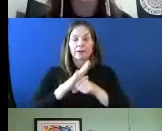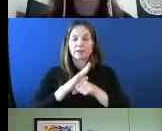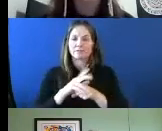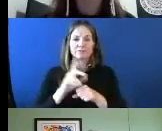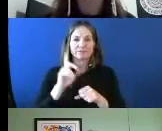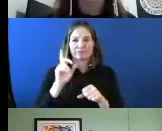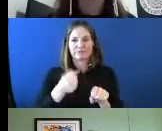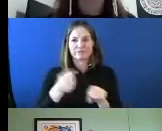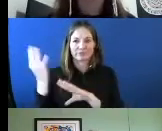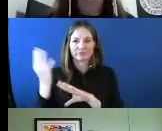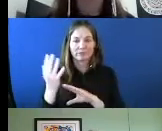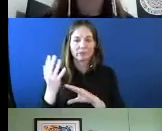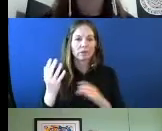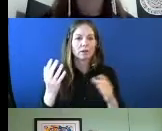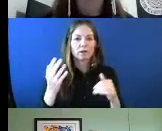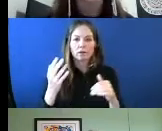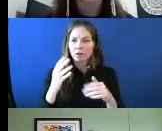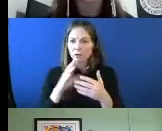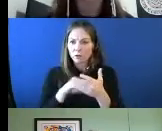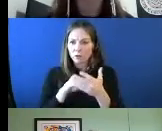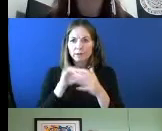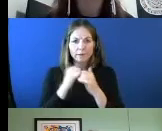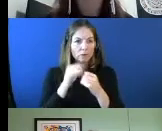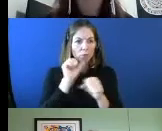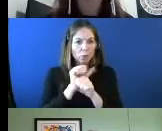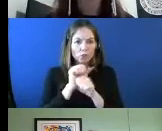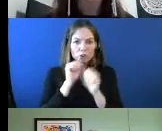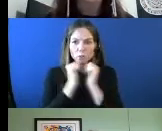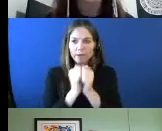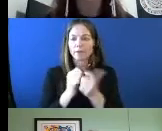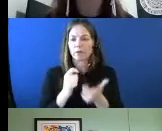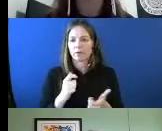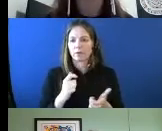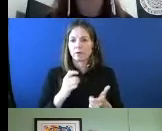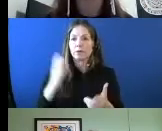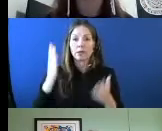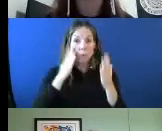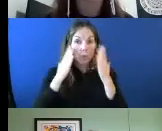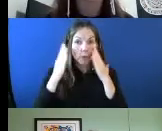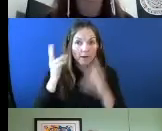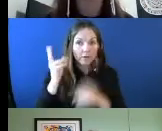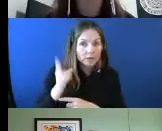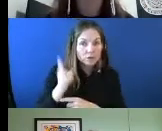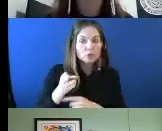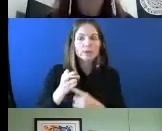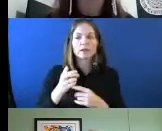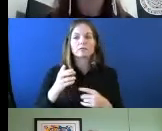together. So again, learning that history, being able to contextualize